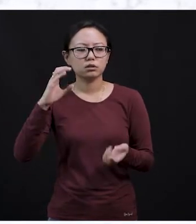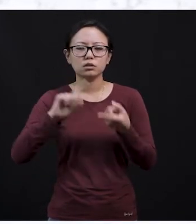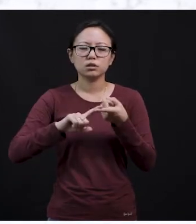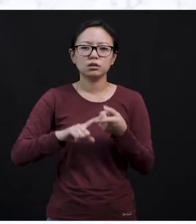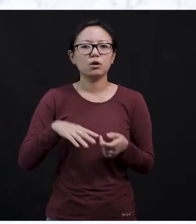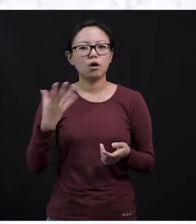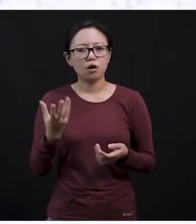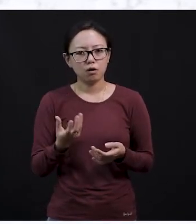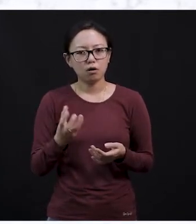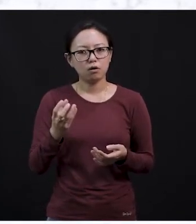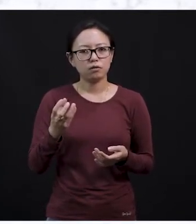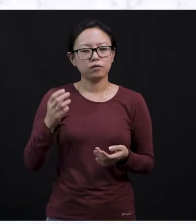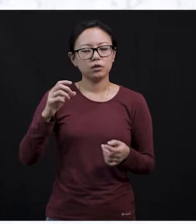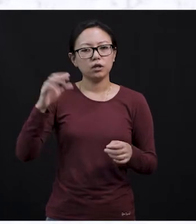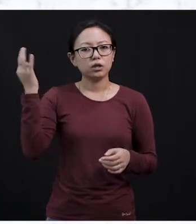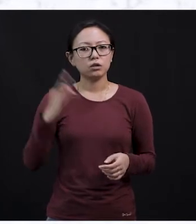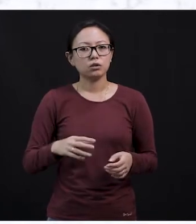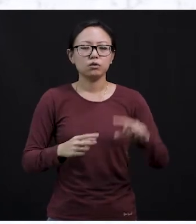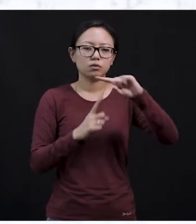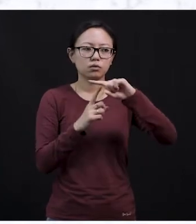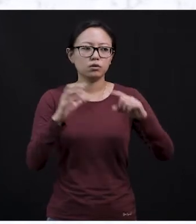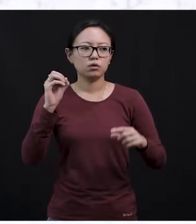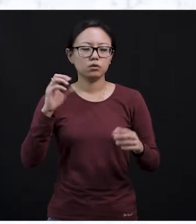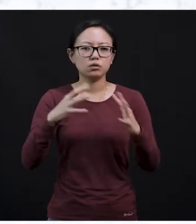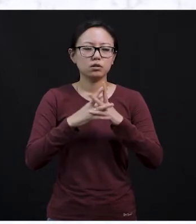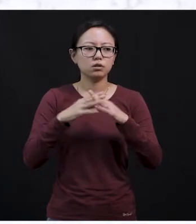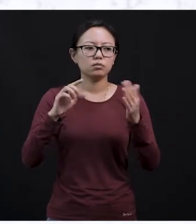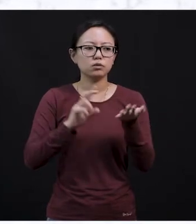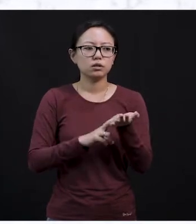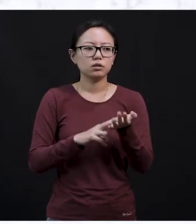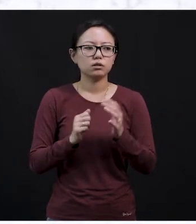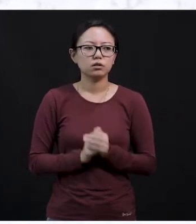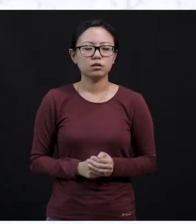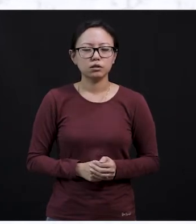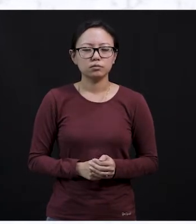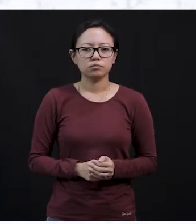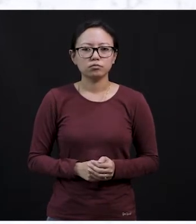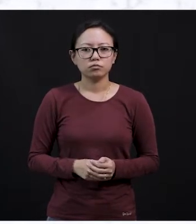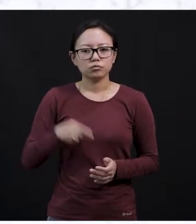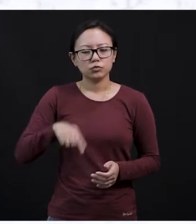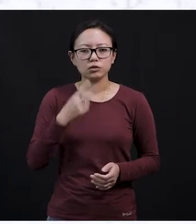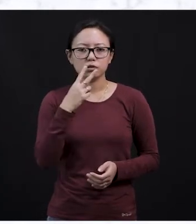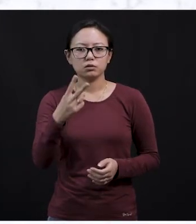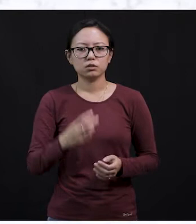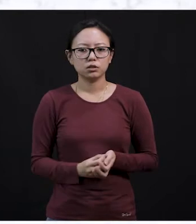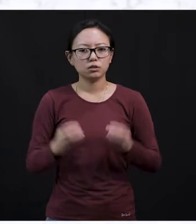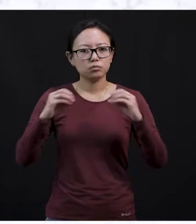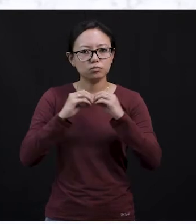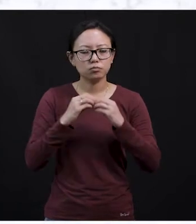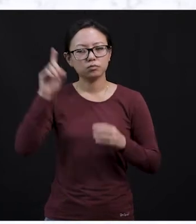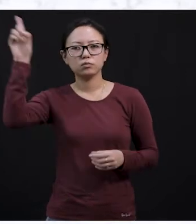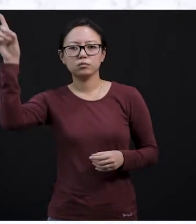can see that is how the sea, and this is an old picture. I have not taken pictures after